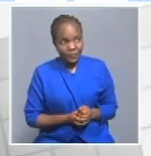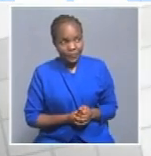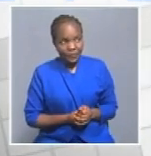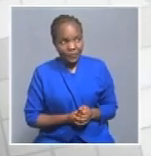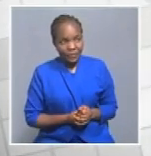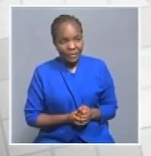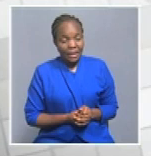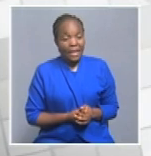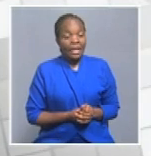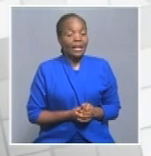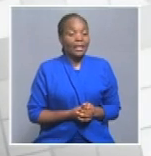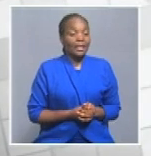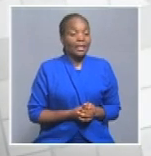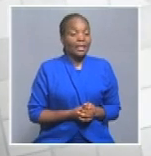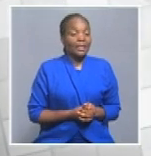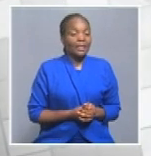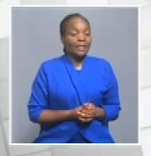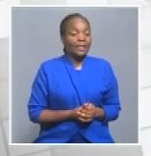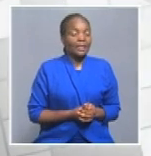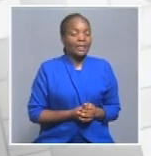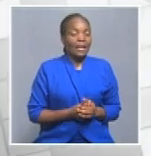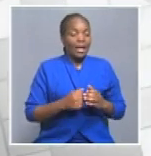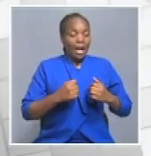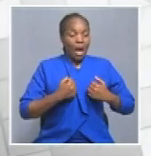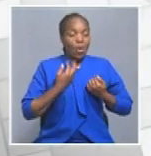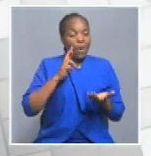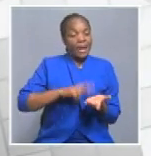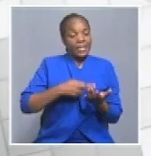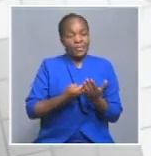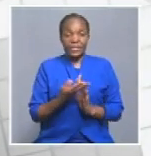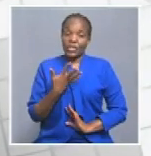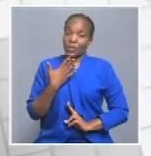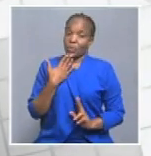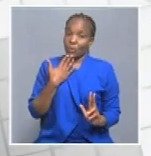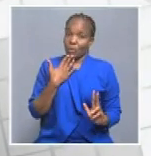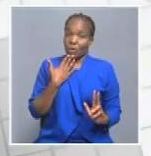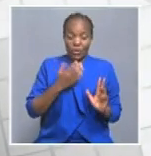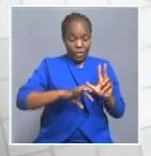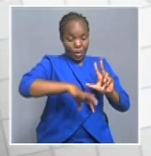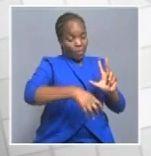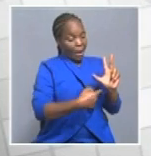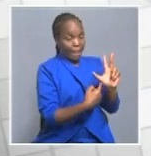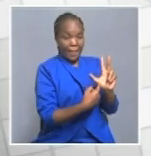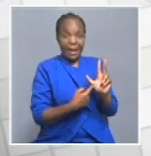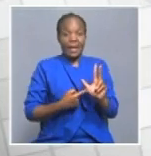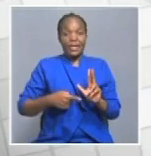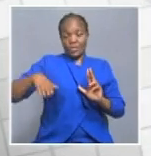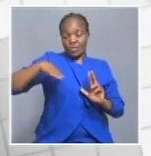ears are people who are in the regions. For example, we have our constituency councillors, we have the